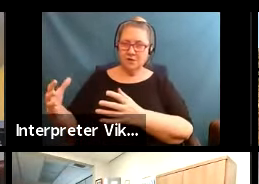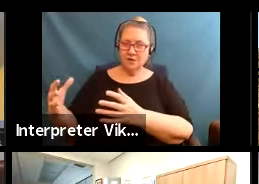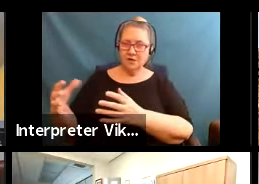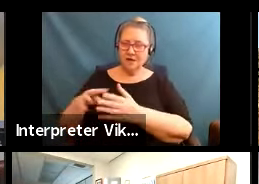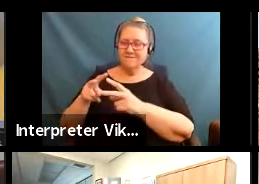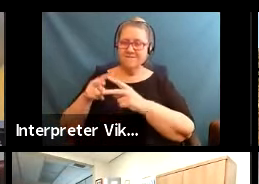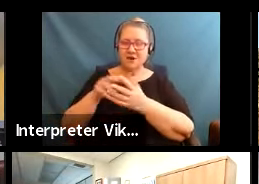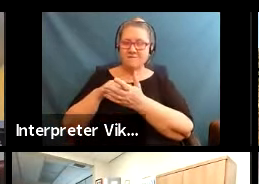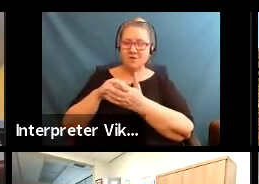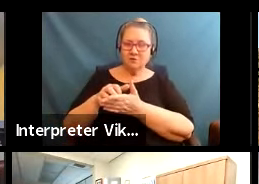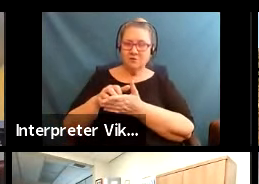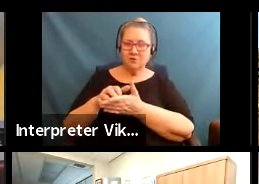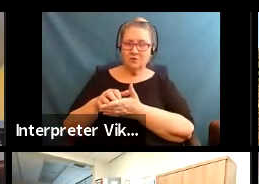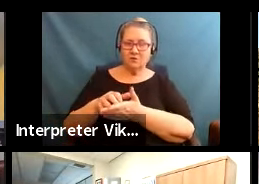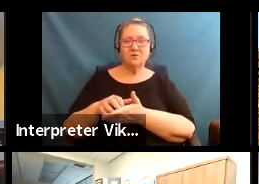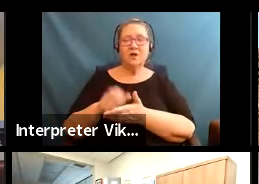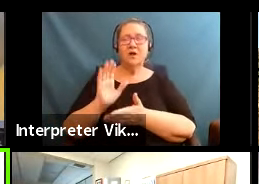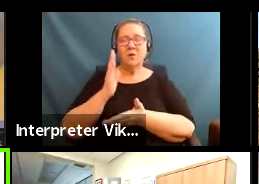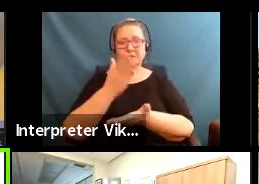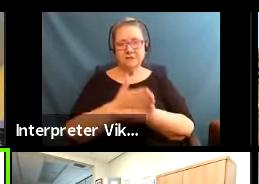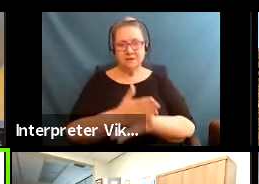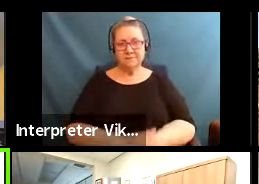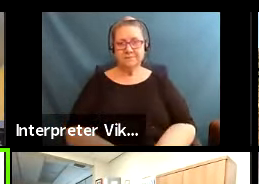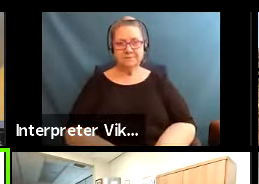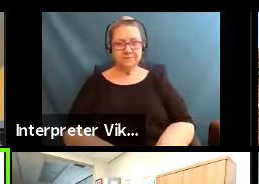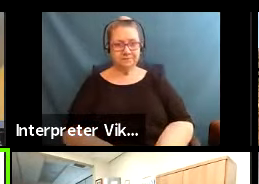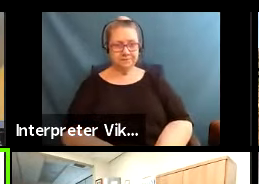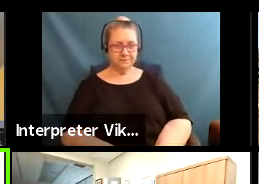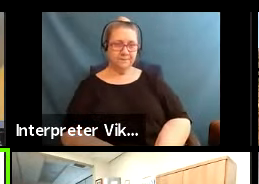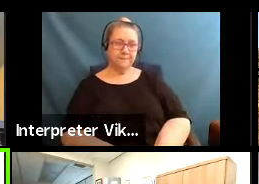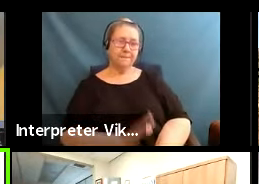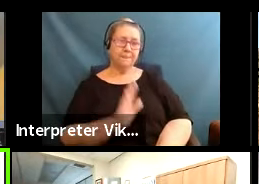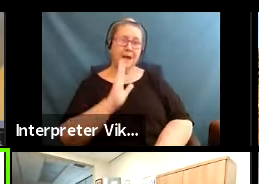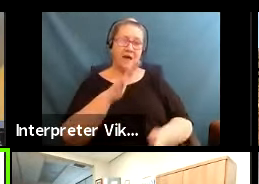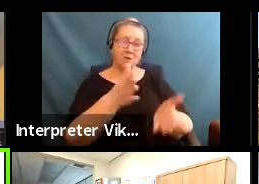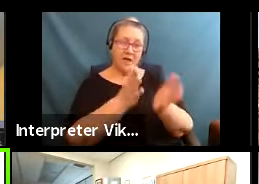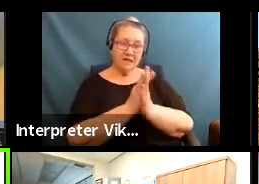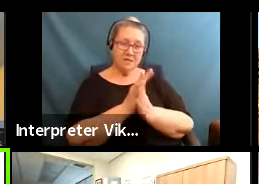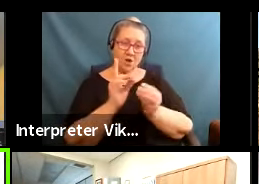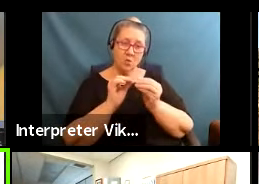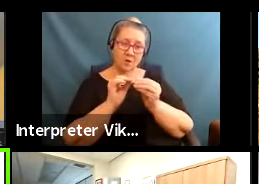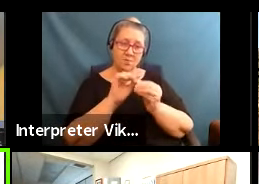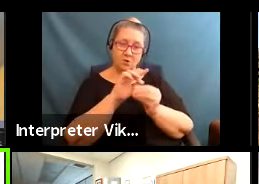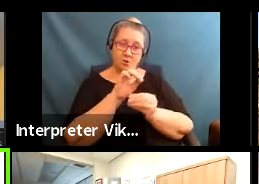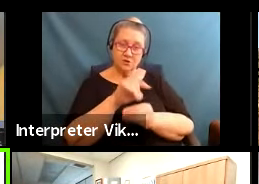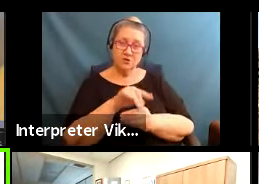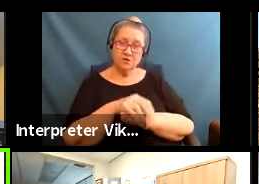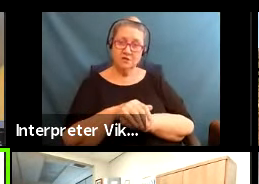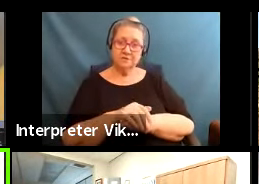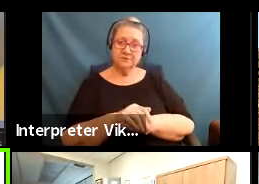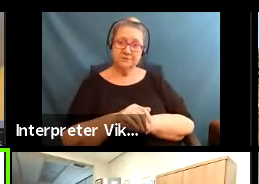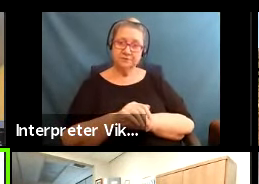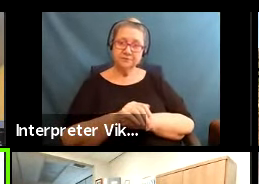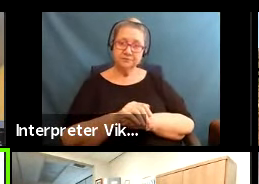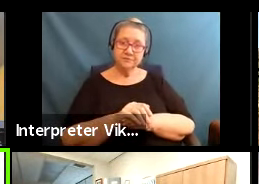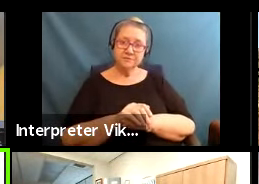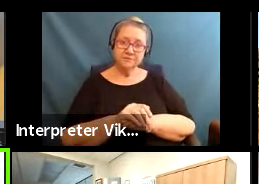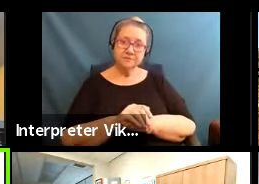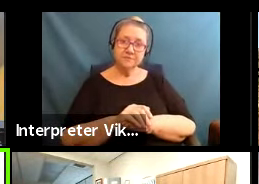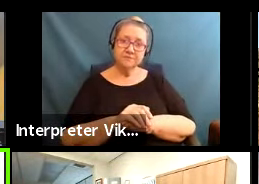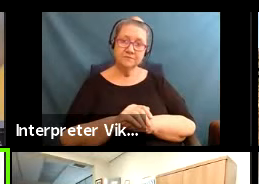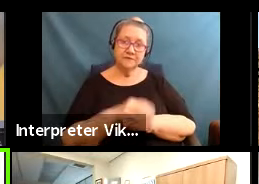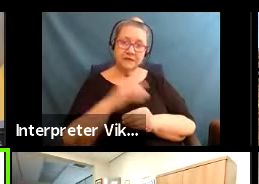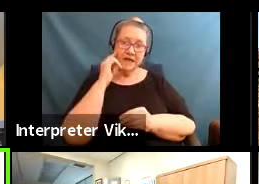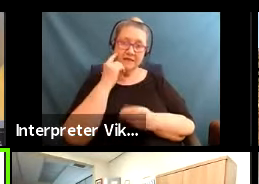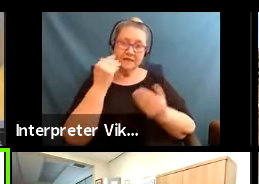going to stop there. I think I talked too much. Well, I'm gonna ask you one more question. I know we have a million questions, but I want to ask this question because I